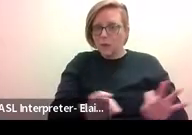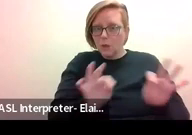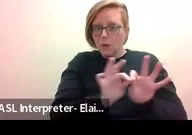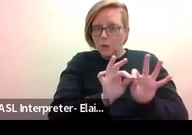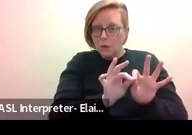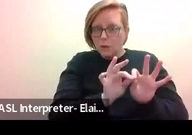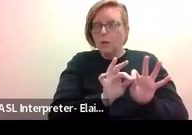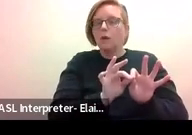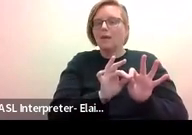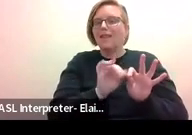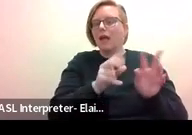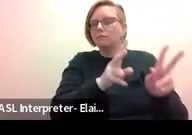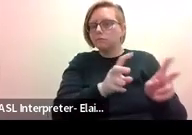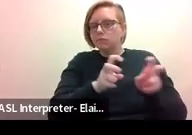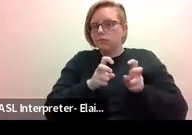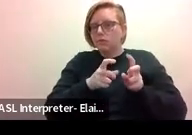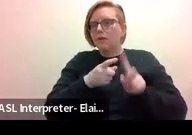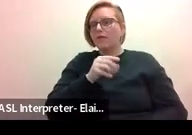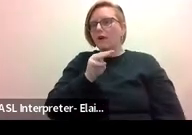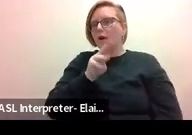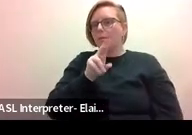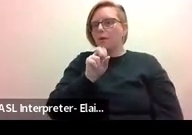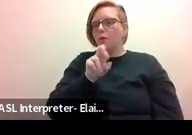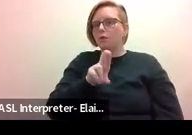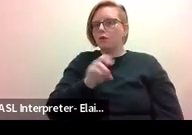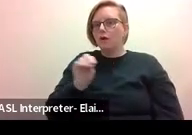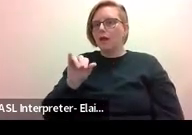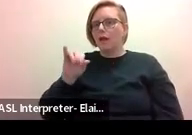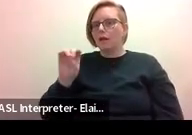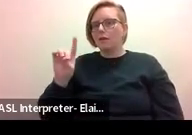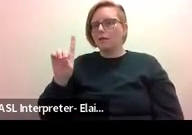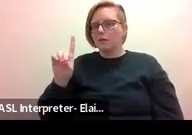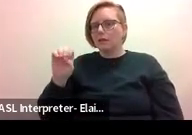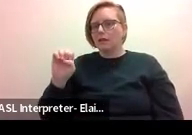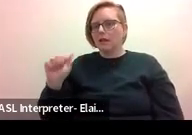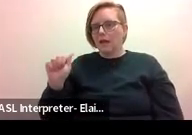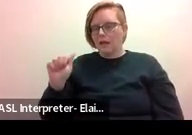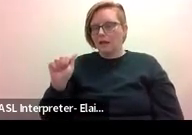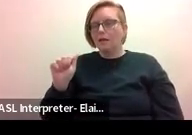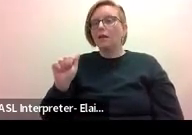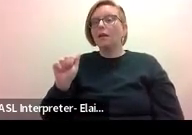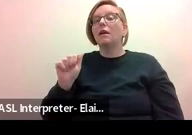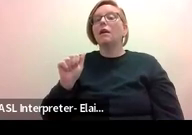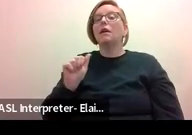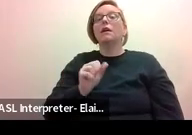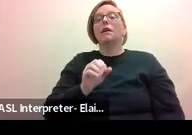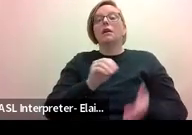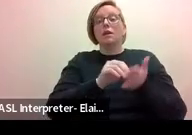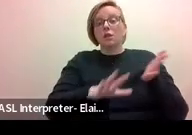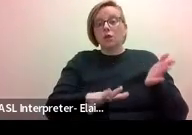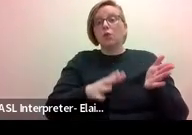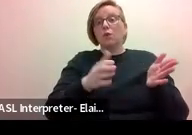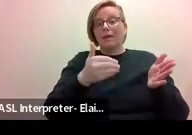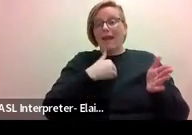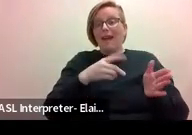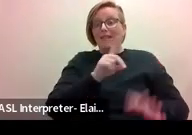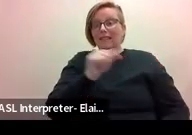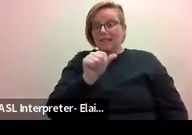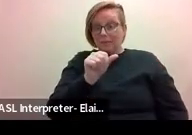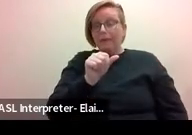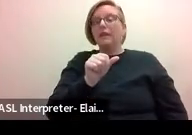quote from Muser and IDEA. It's really about the removal of students with disabilities from the regular ed